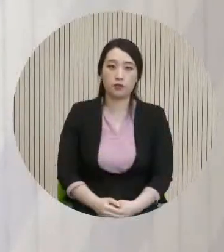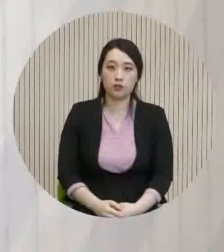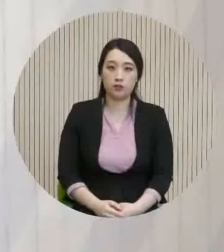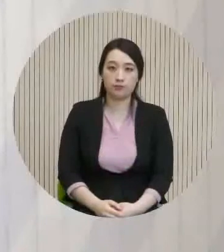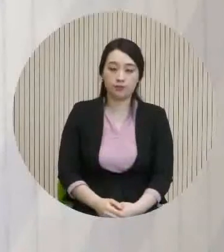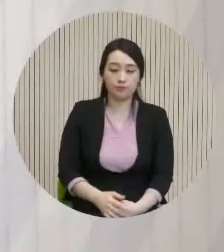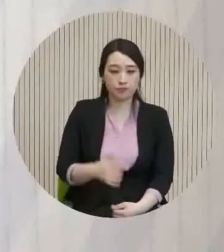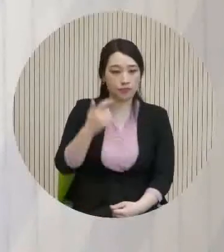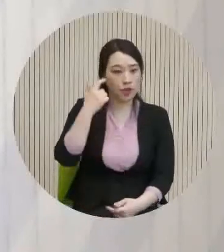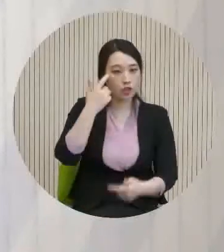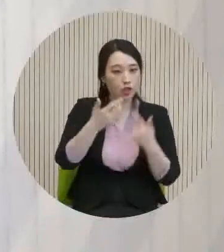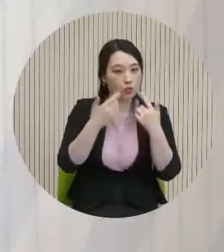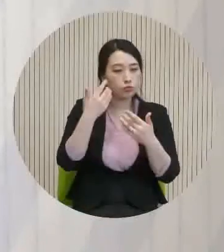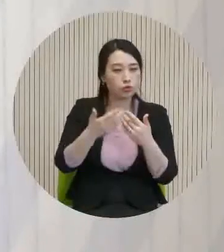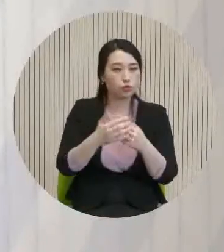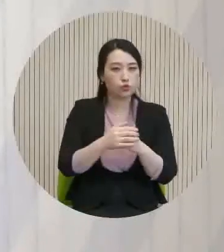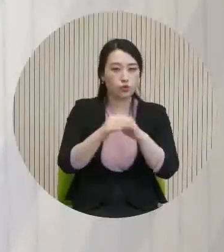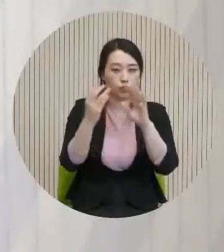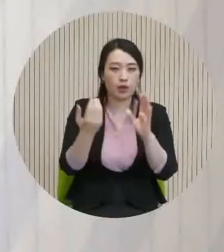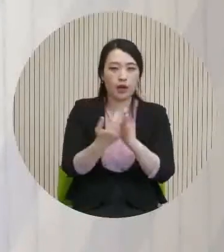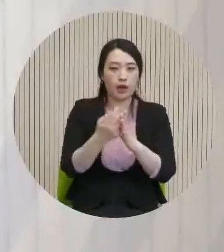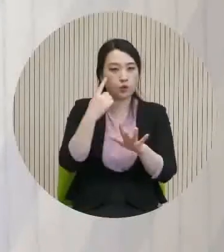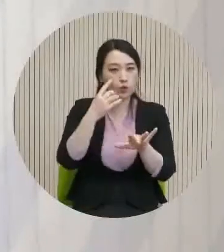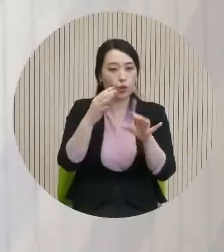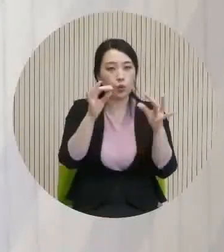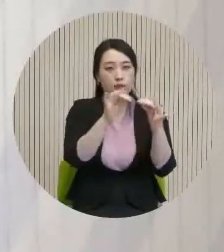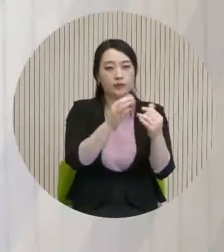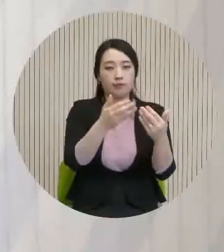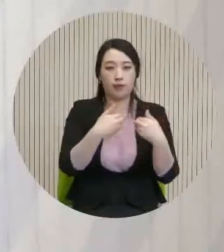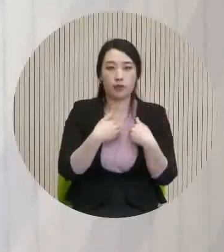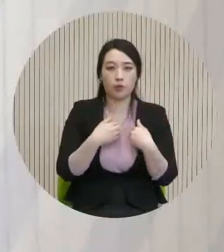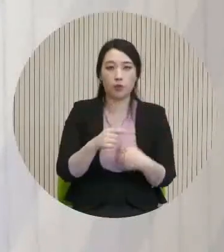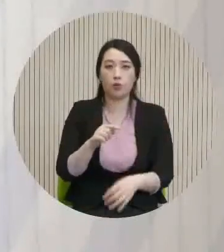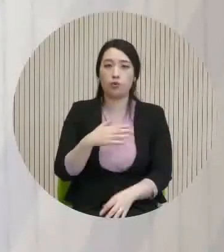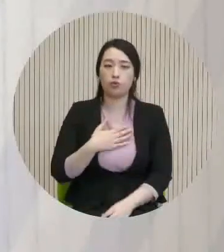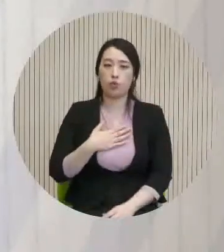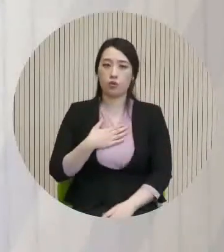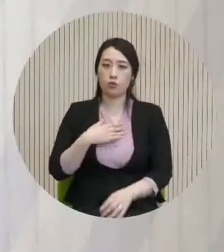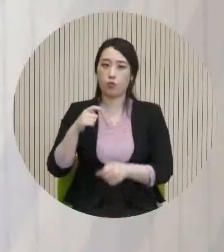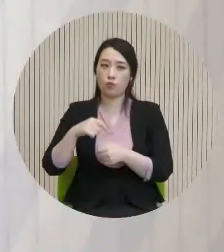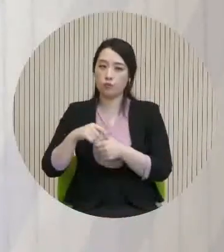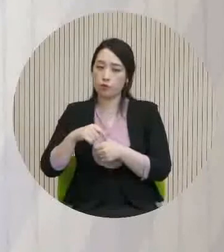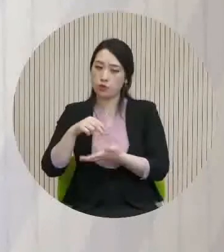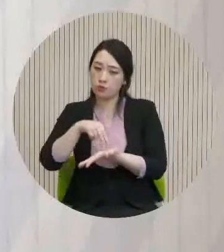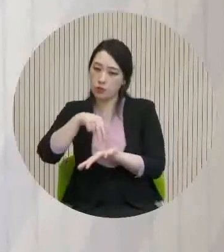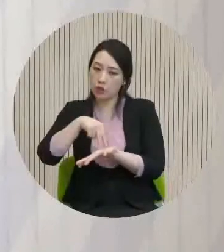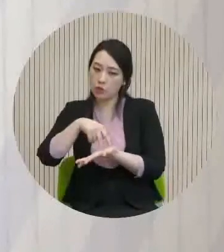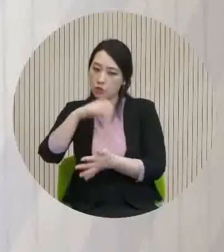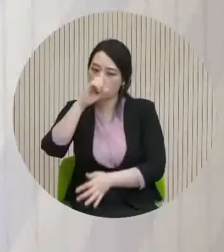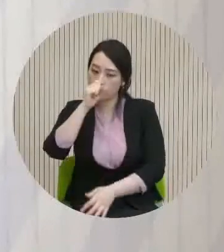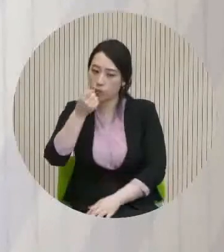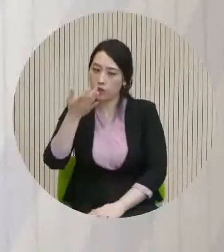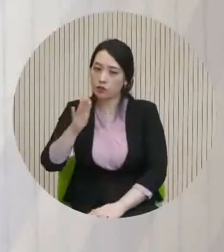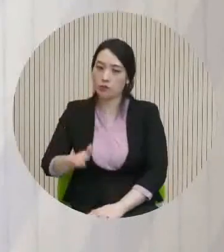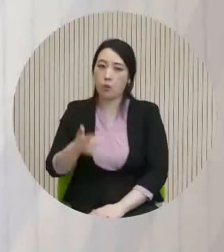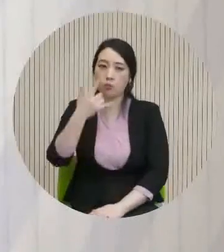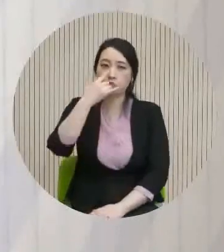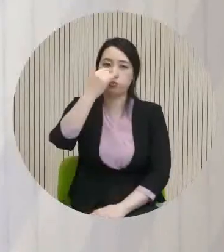consent to use the sites when their children participate in this